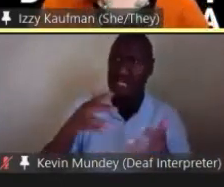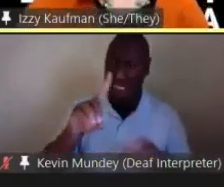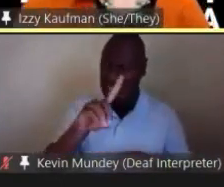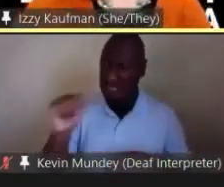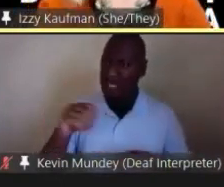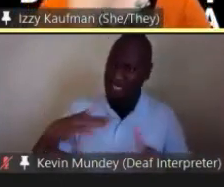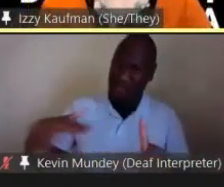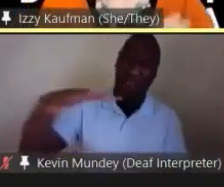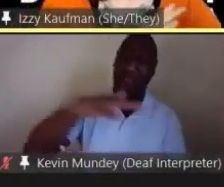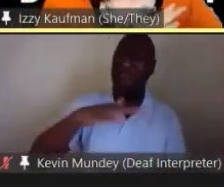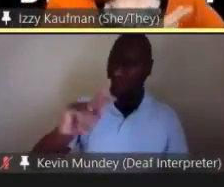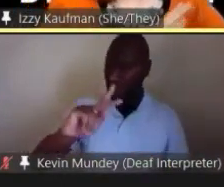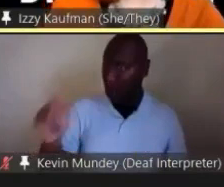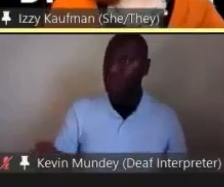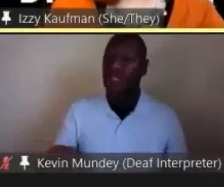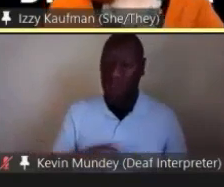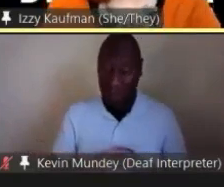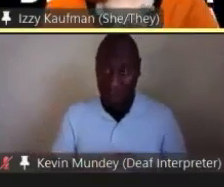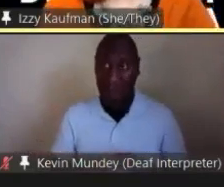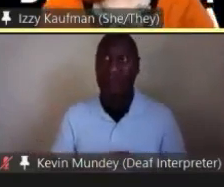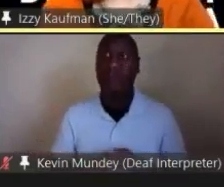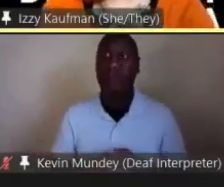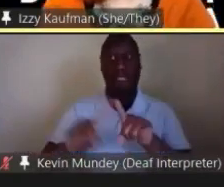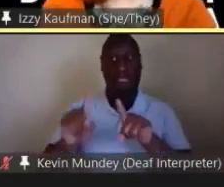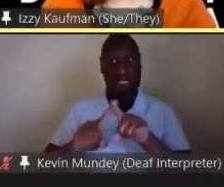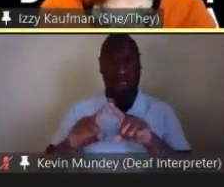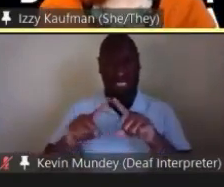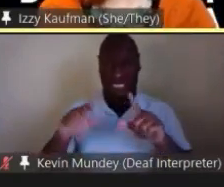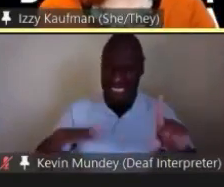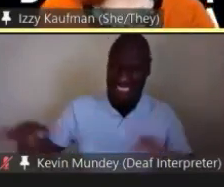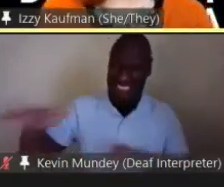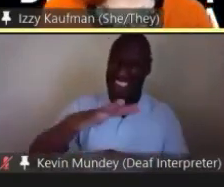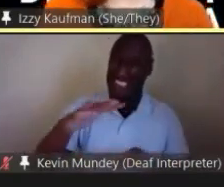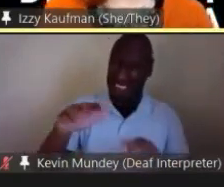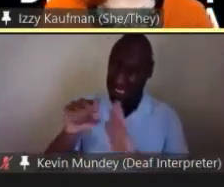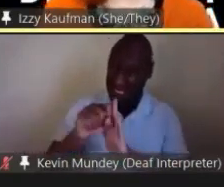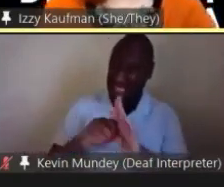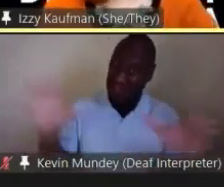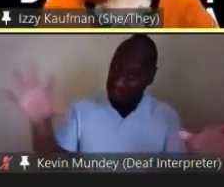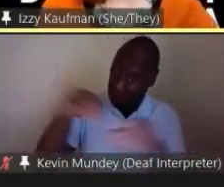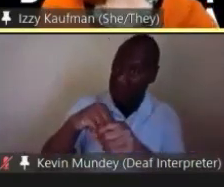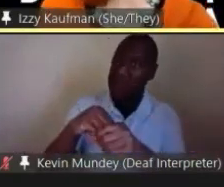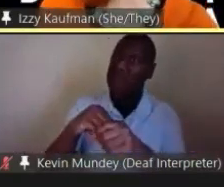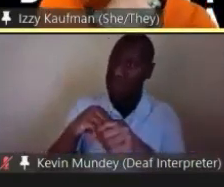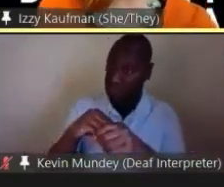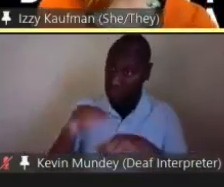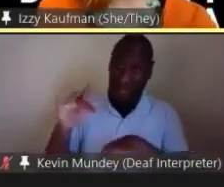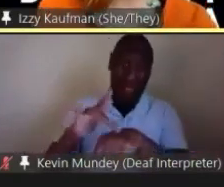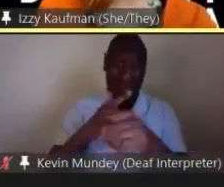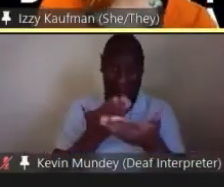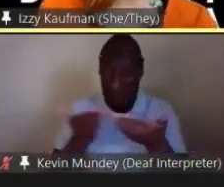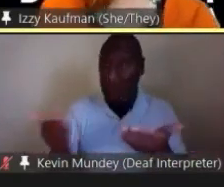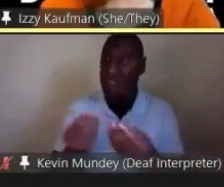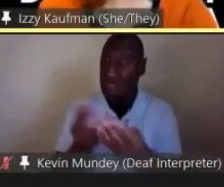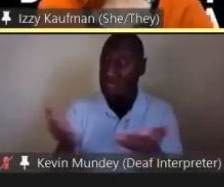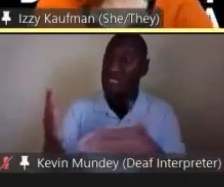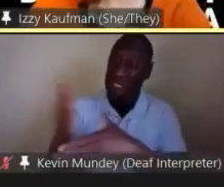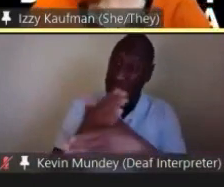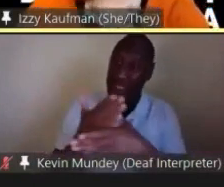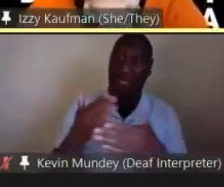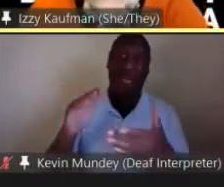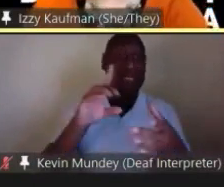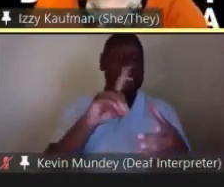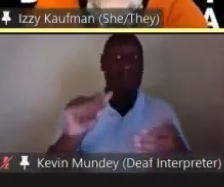areas. Organizations from around the city and state join us to share their resources and connect with the disability community in a